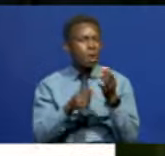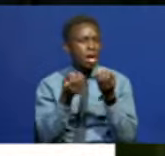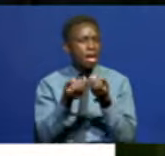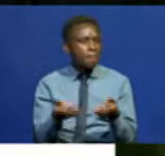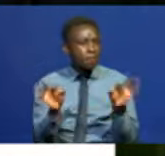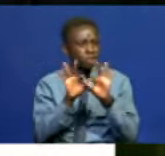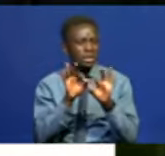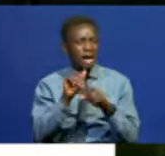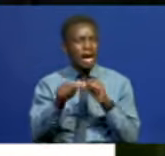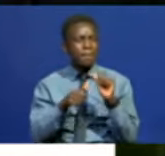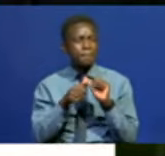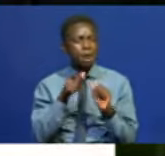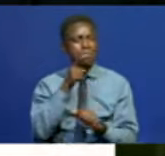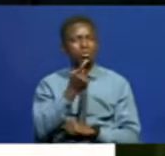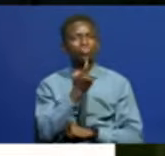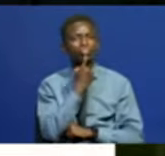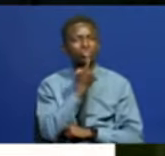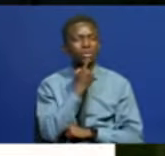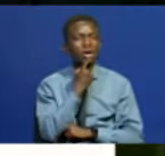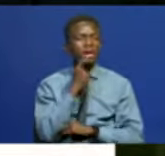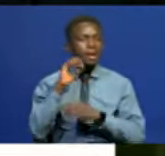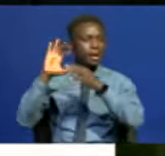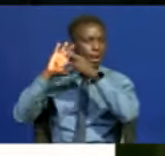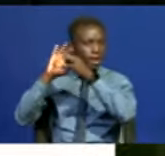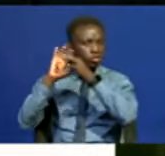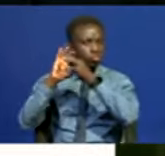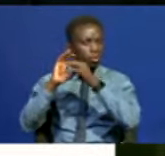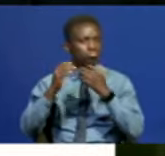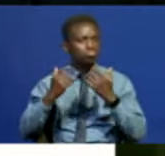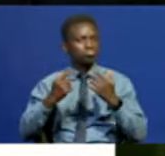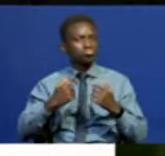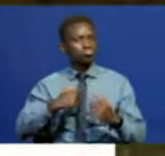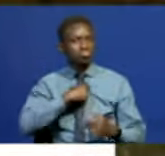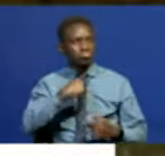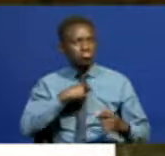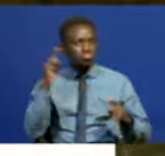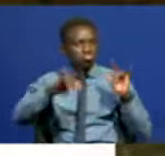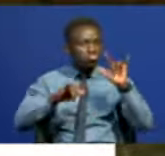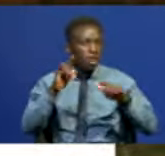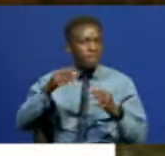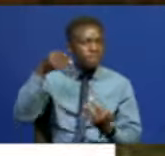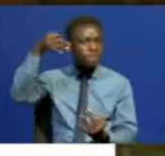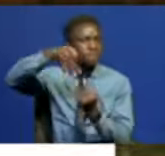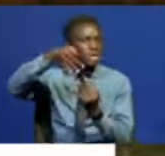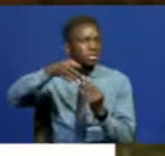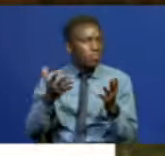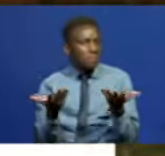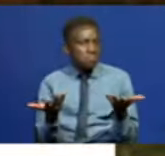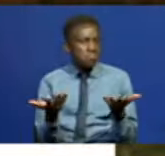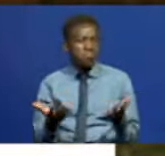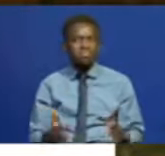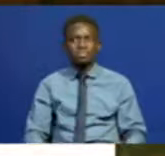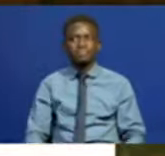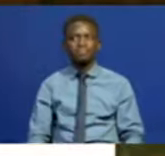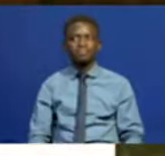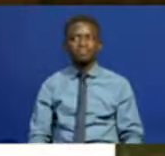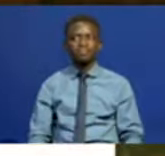Turkana Cultural and Tourism Festival? Cool. Thank you, John.